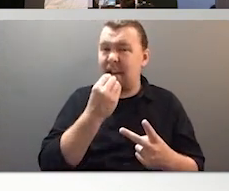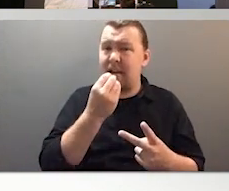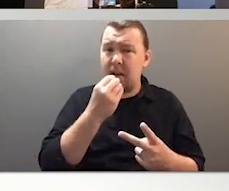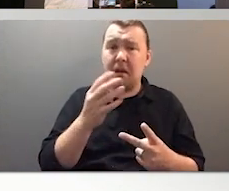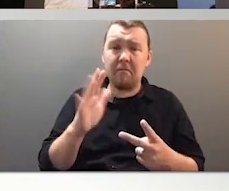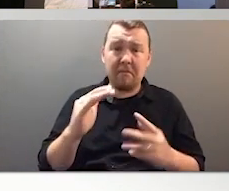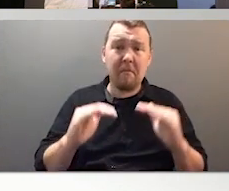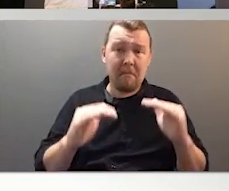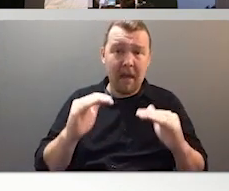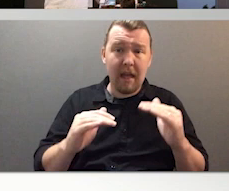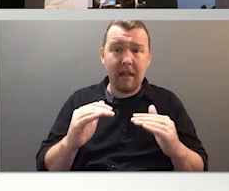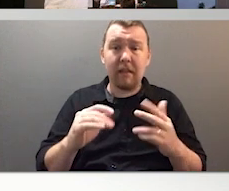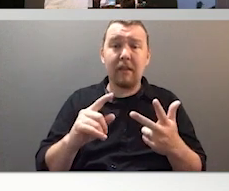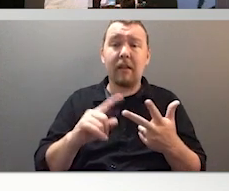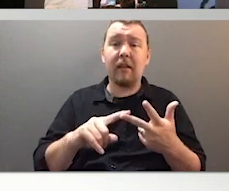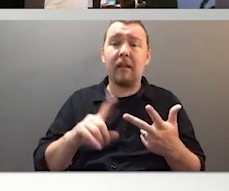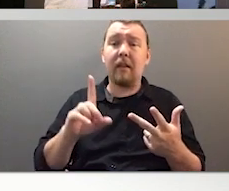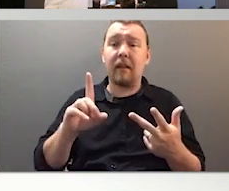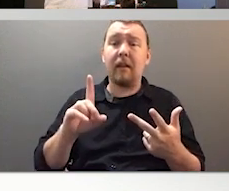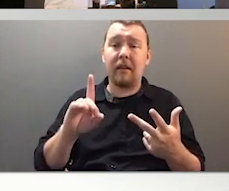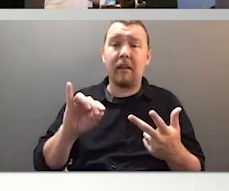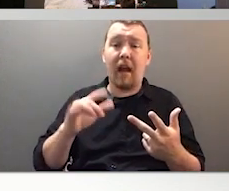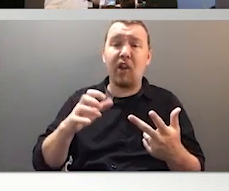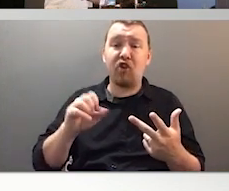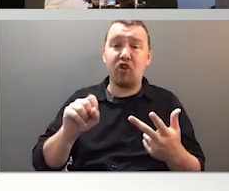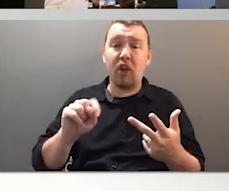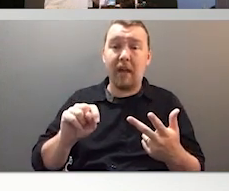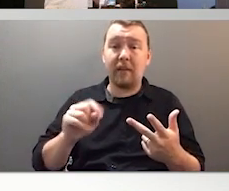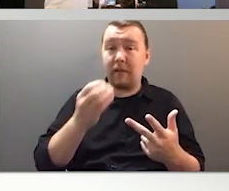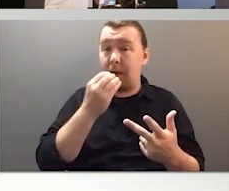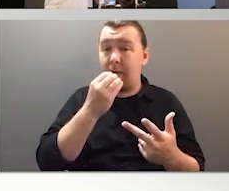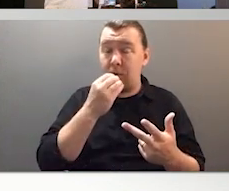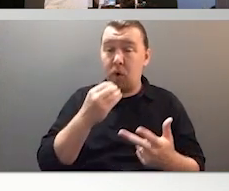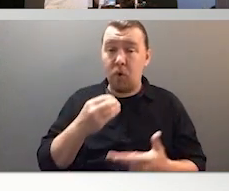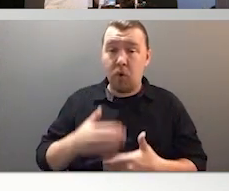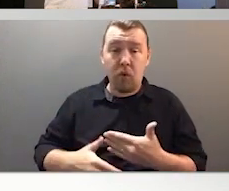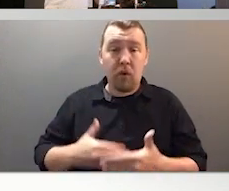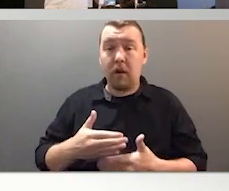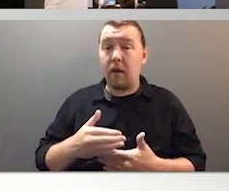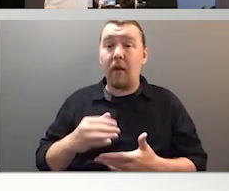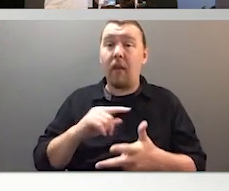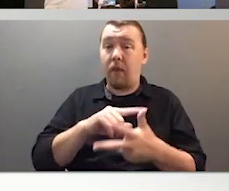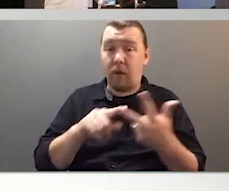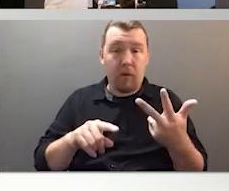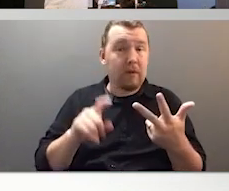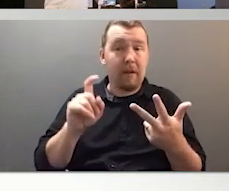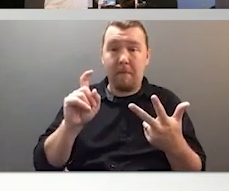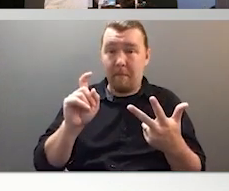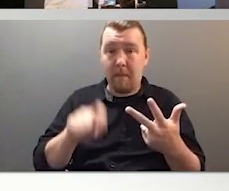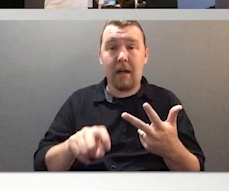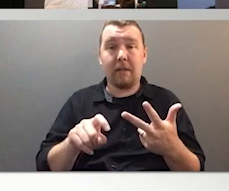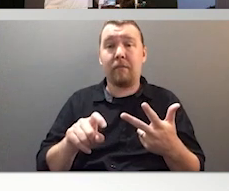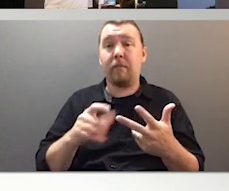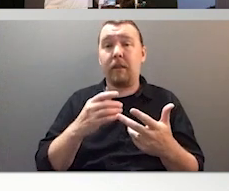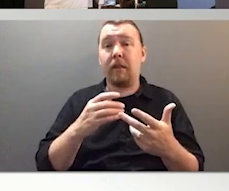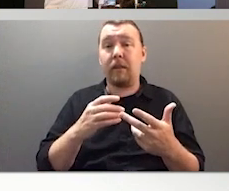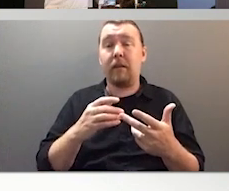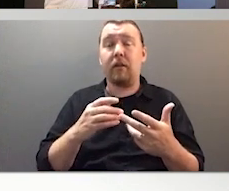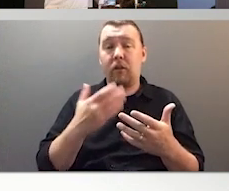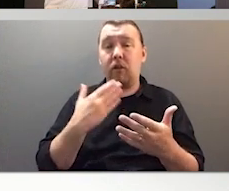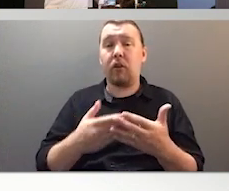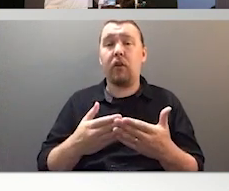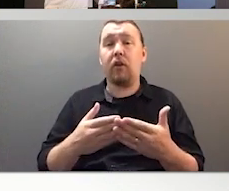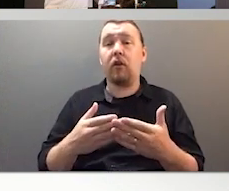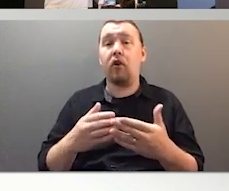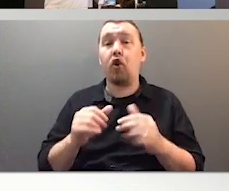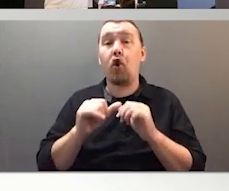digesting food, those systems have to be in play too. Chronic fight or flight can cause havoc on